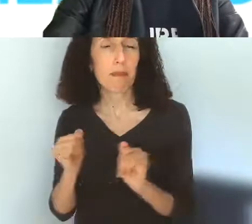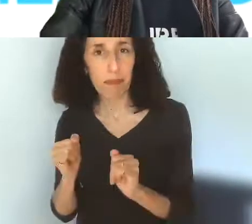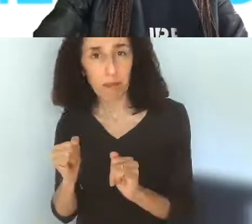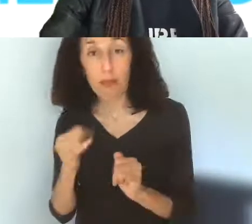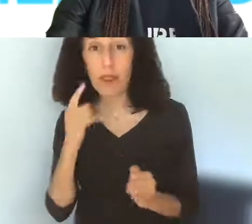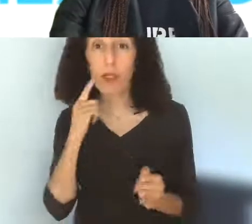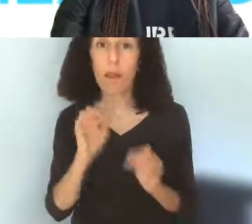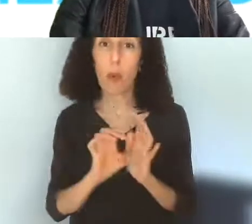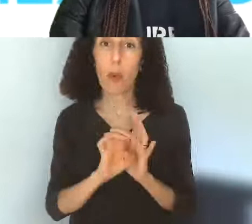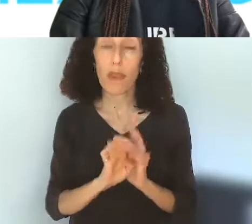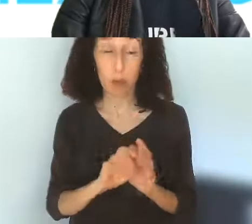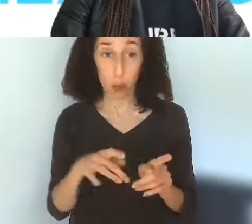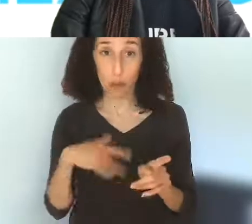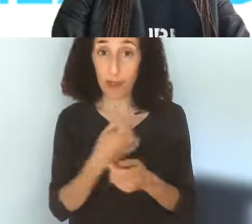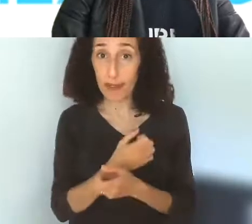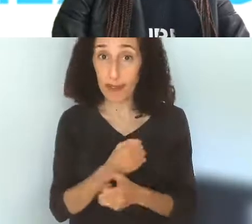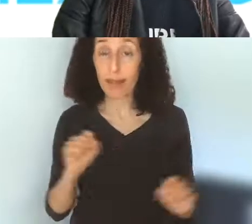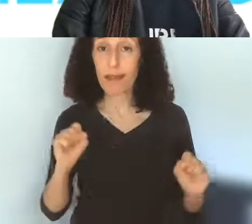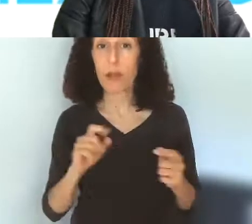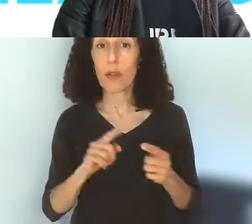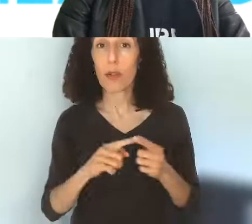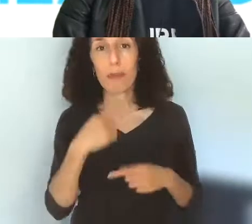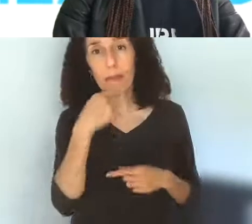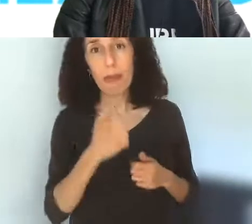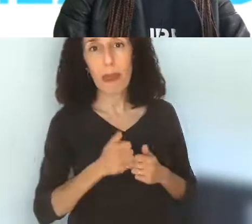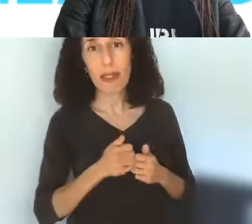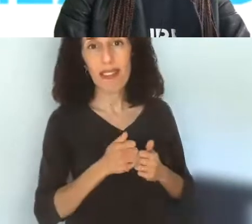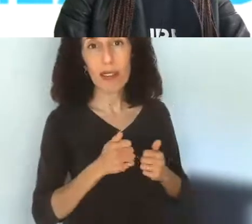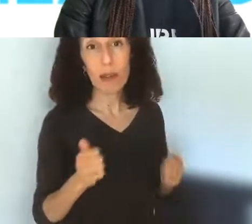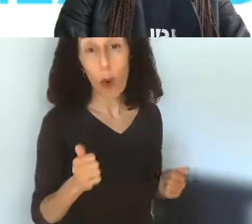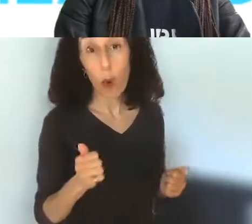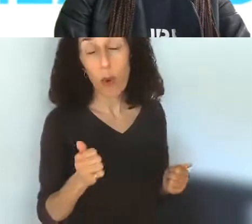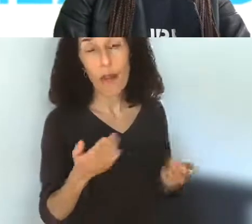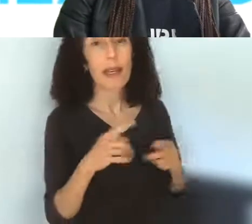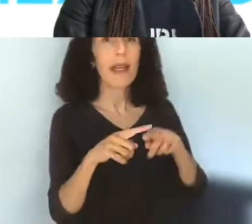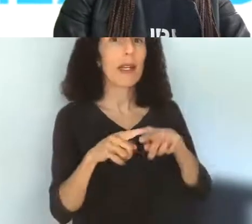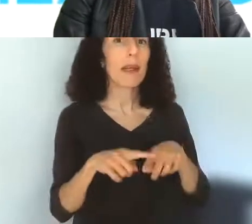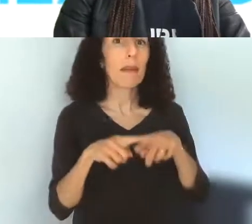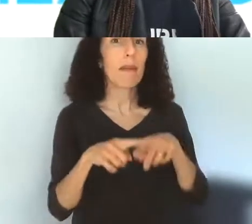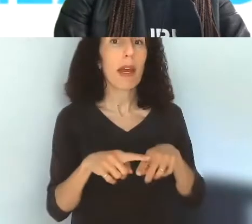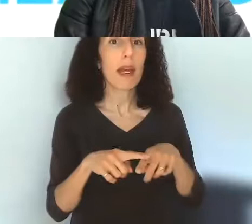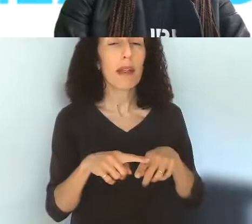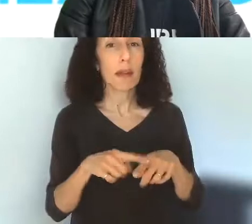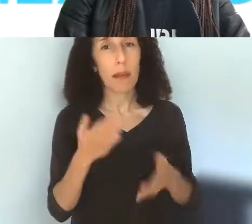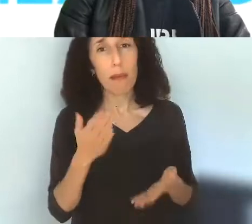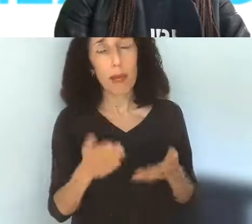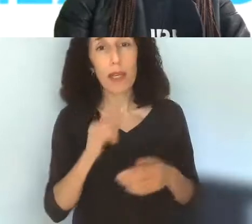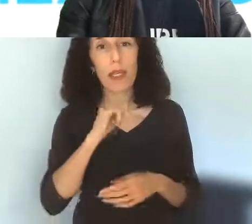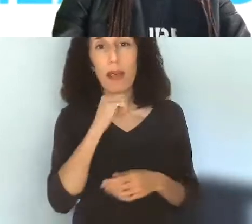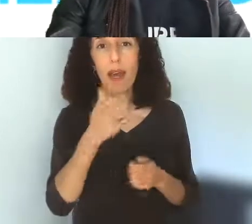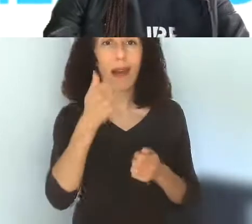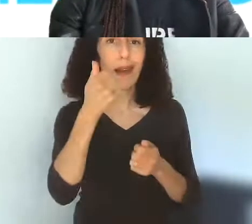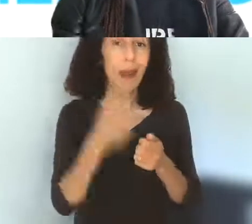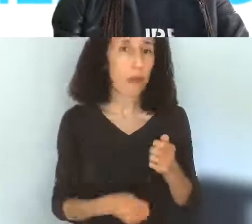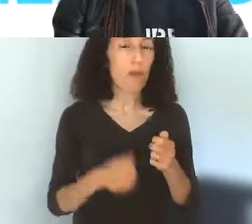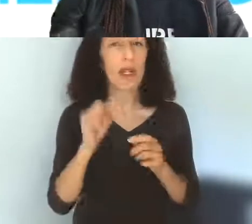to disclose. I don't think that a disabled person should disclose in all situations. I think that's a very